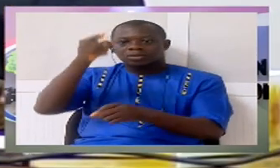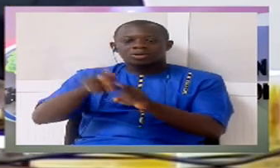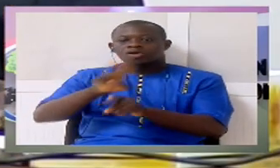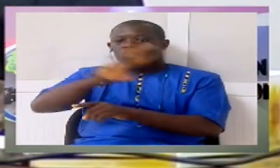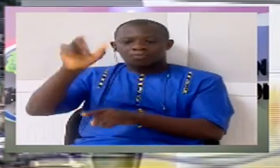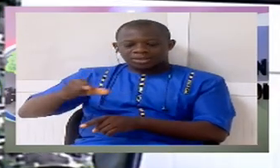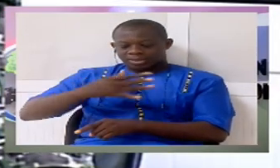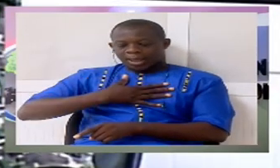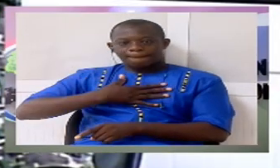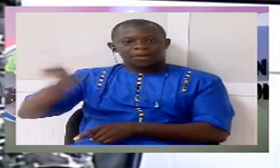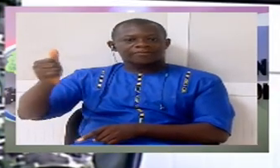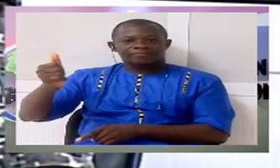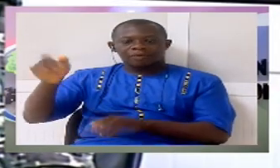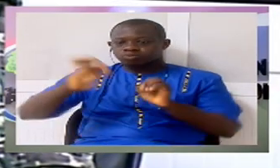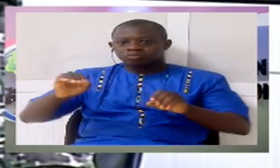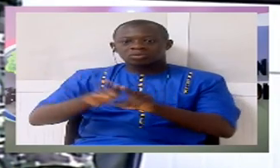happened to Al Mamu.